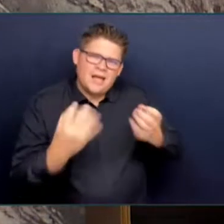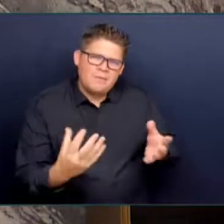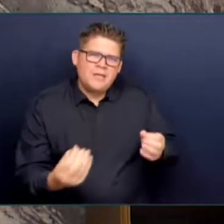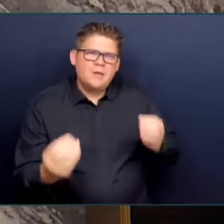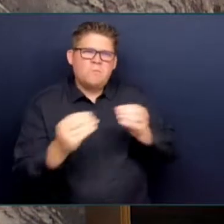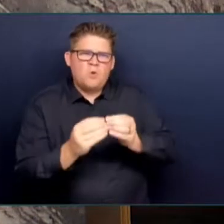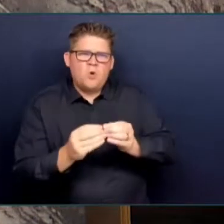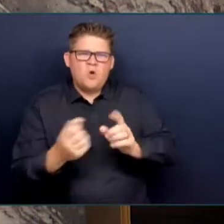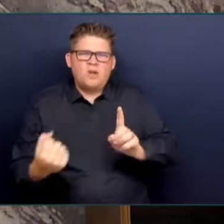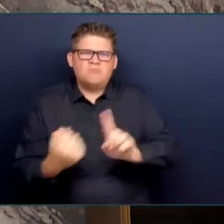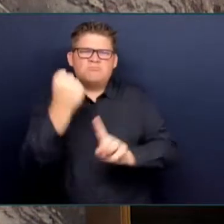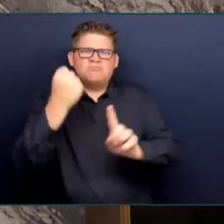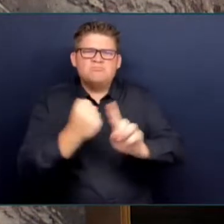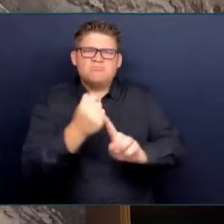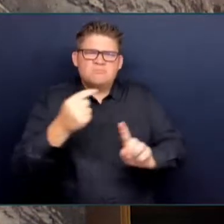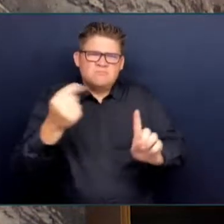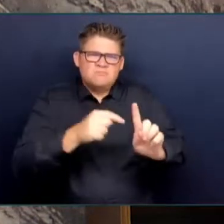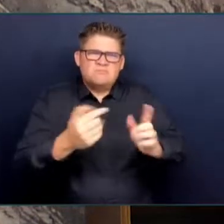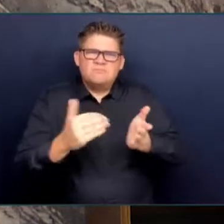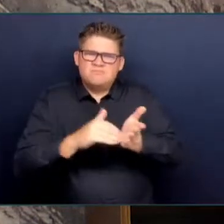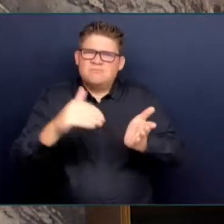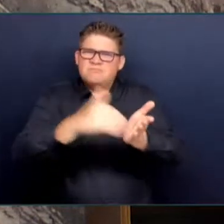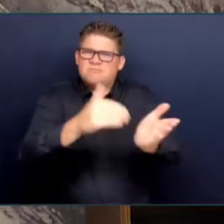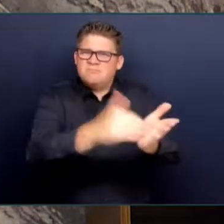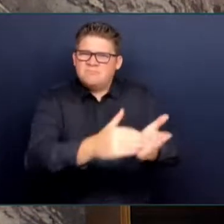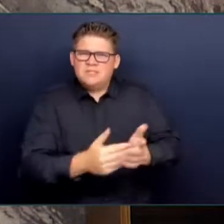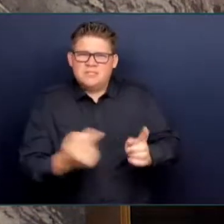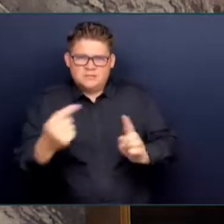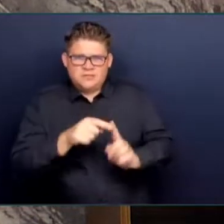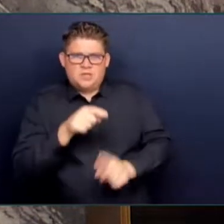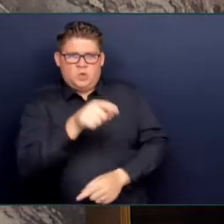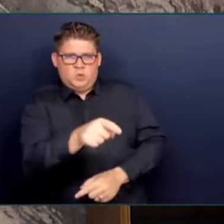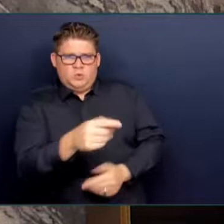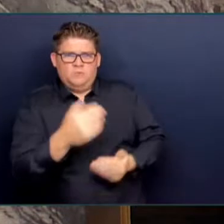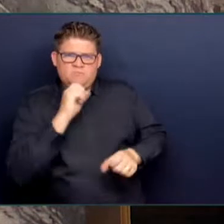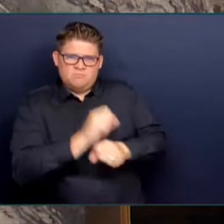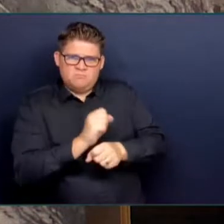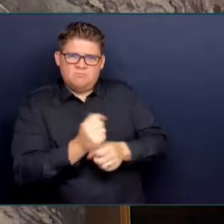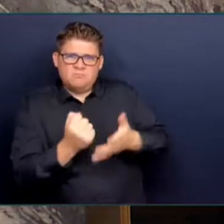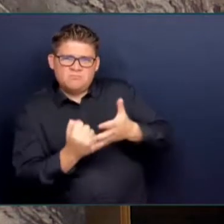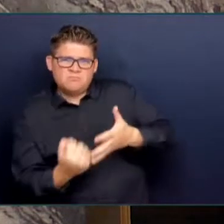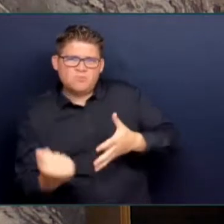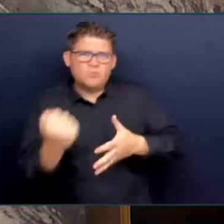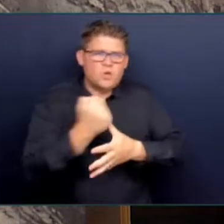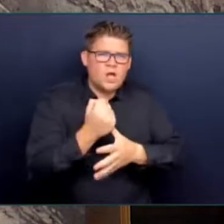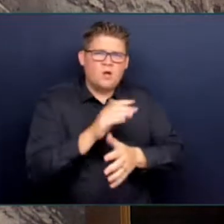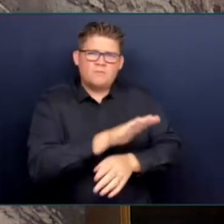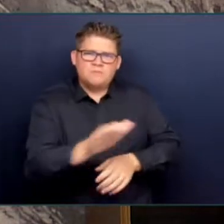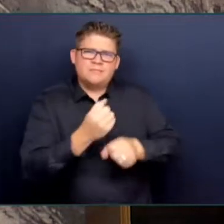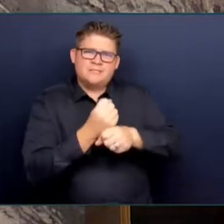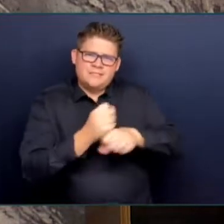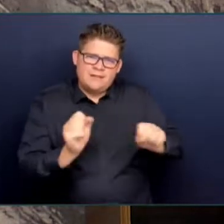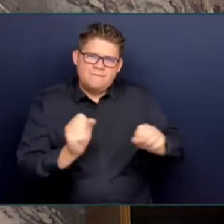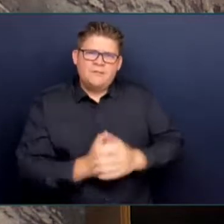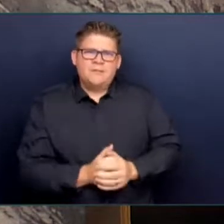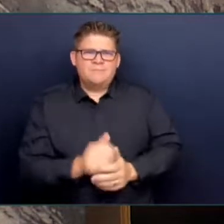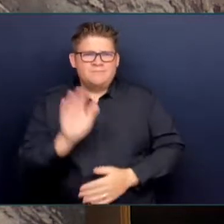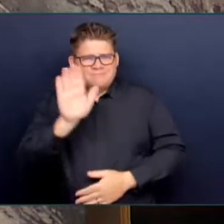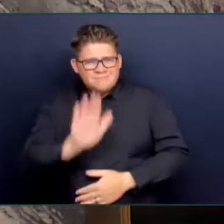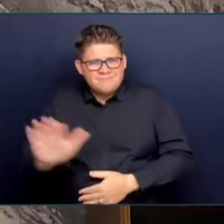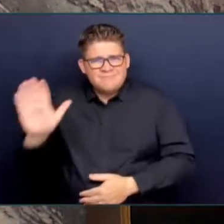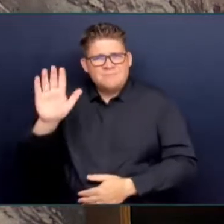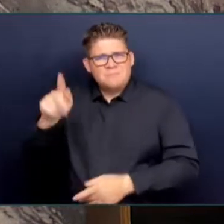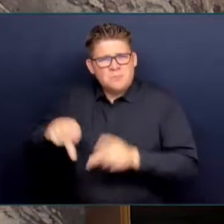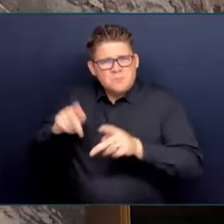attacked before this NDP government will prioritize the right of people to be safe in their communities over